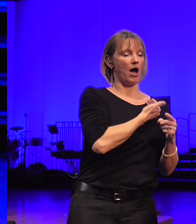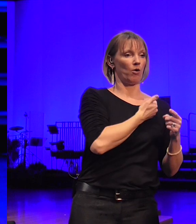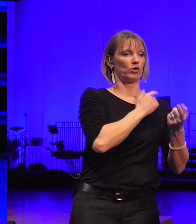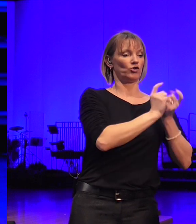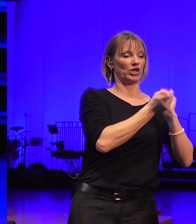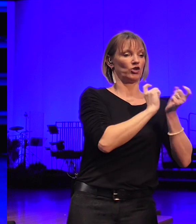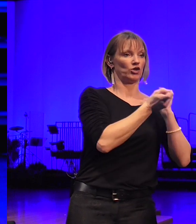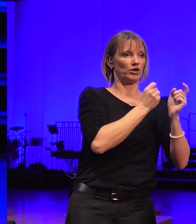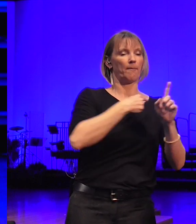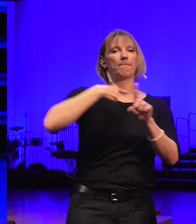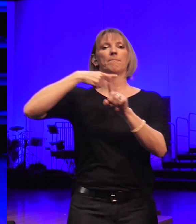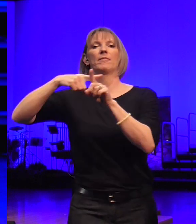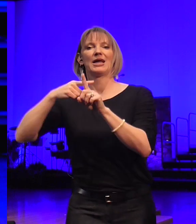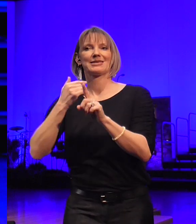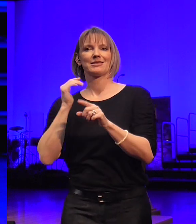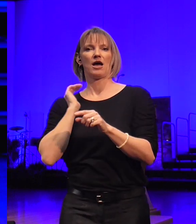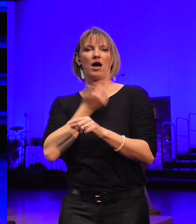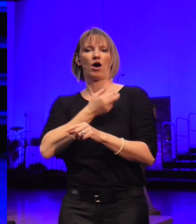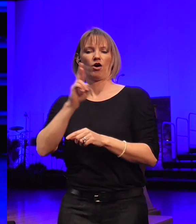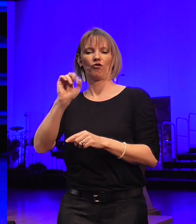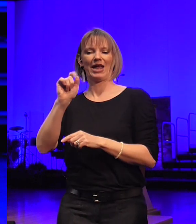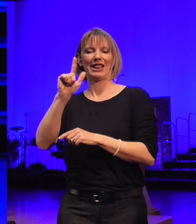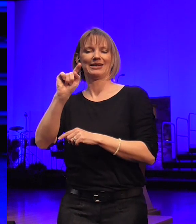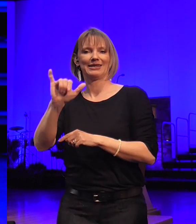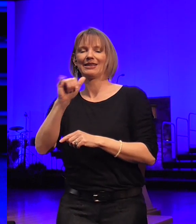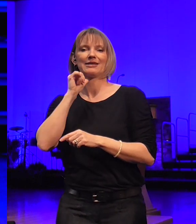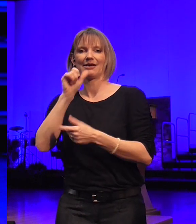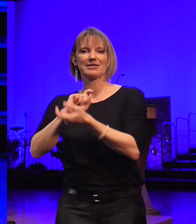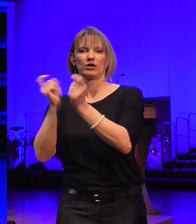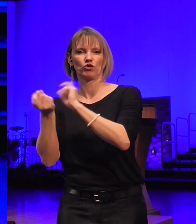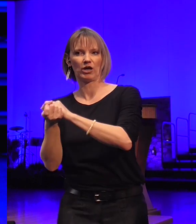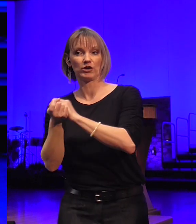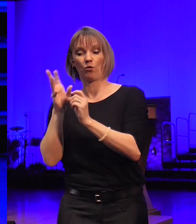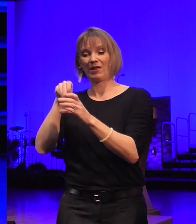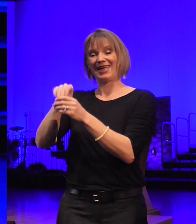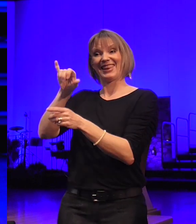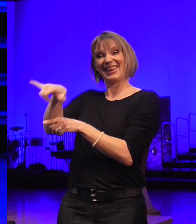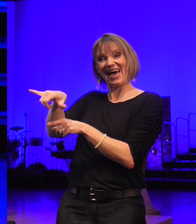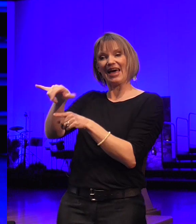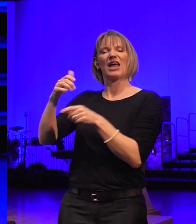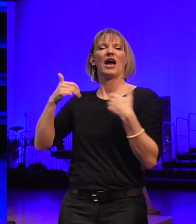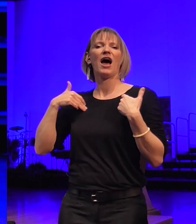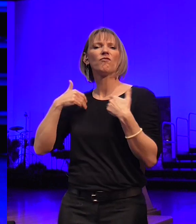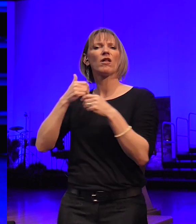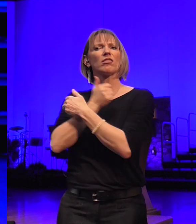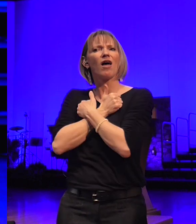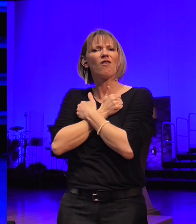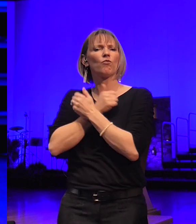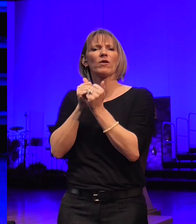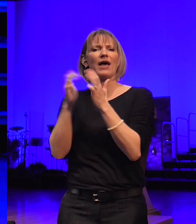changeless reality. To know that within this changeless reality, there's an unconditional love.